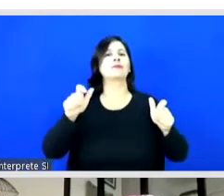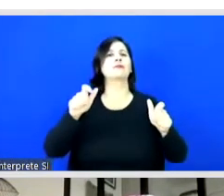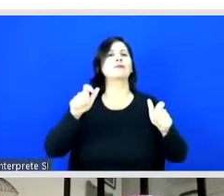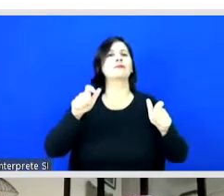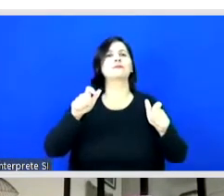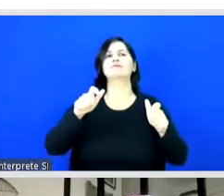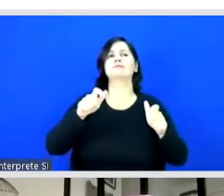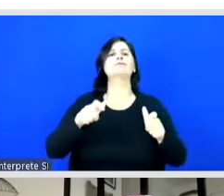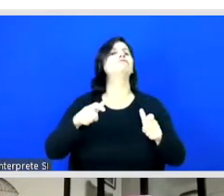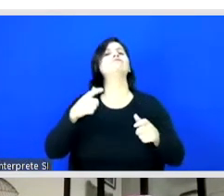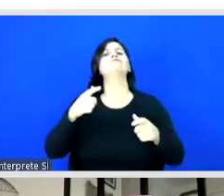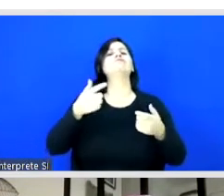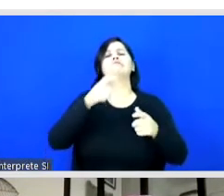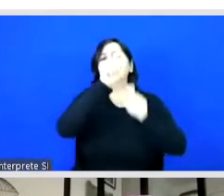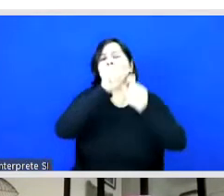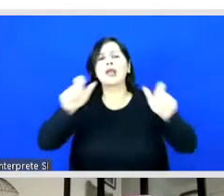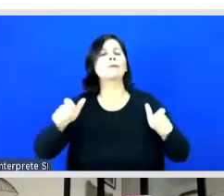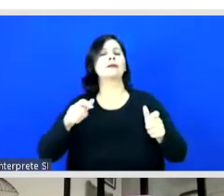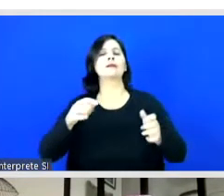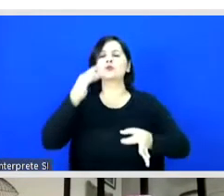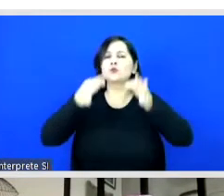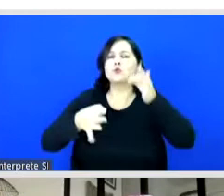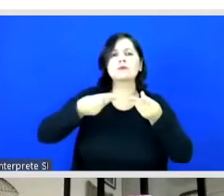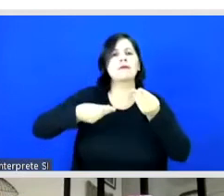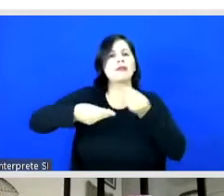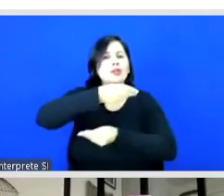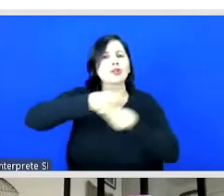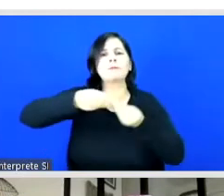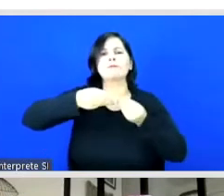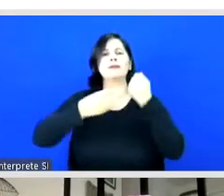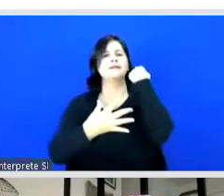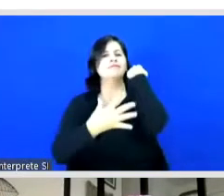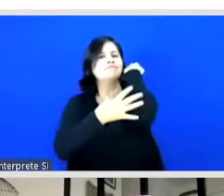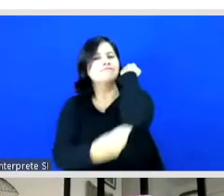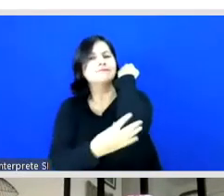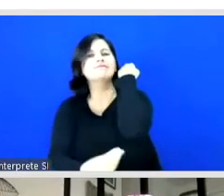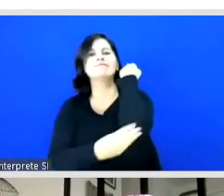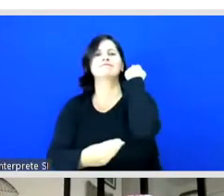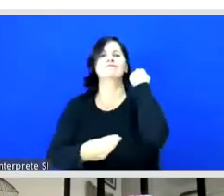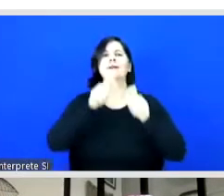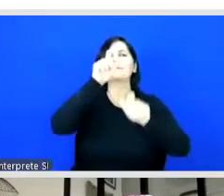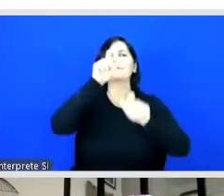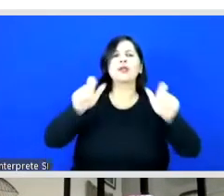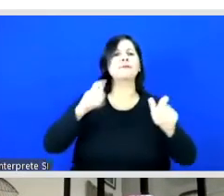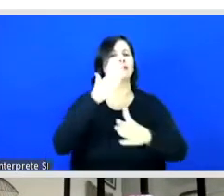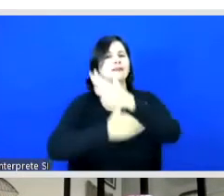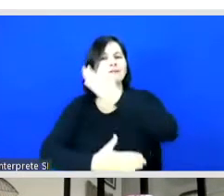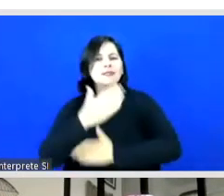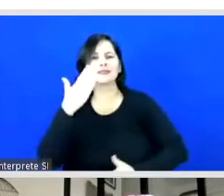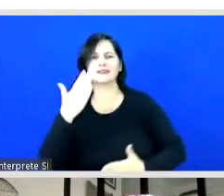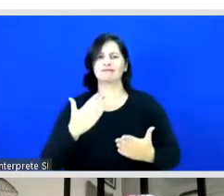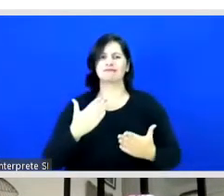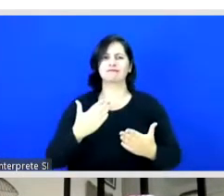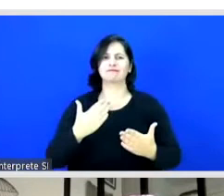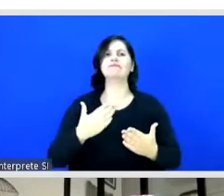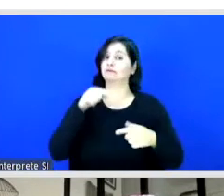lens of justice that I think we will get a good solution that will bring us on the path. And I love the idea not of building